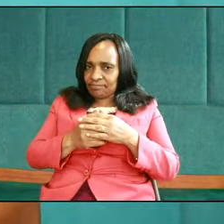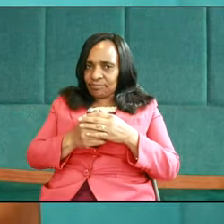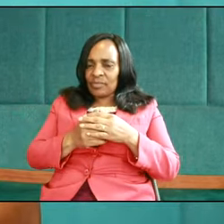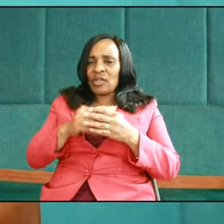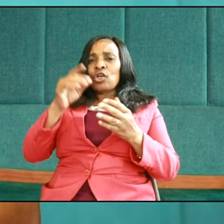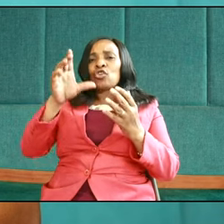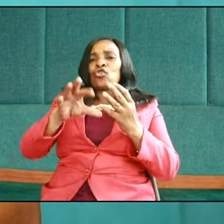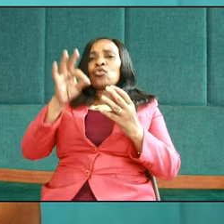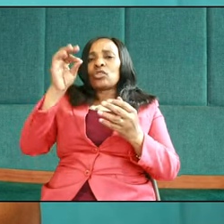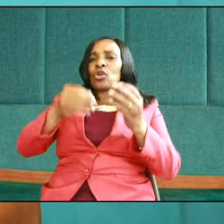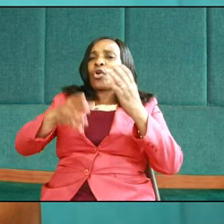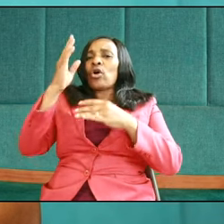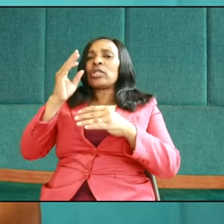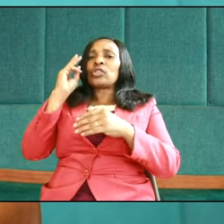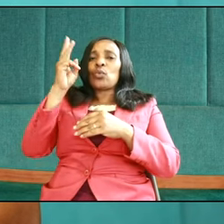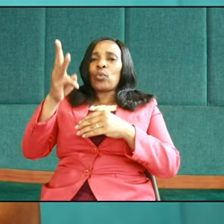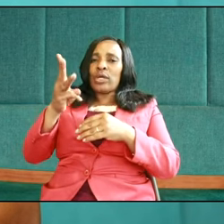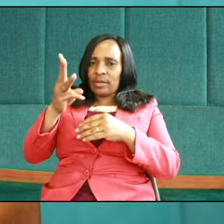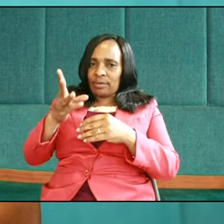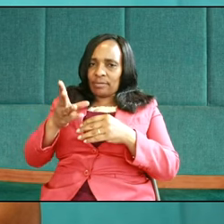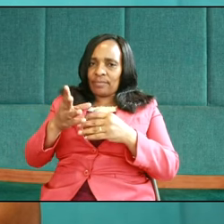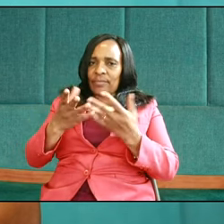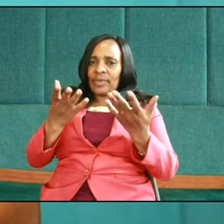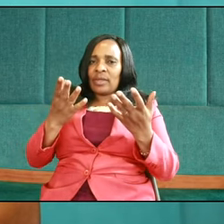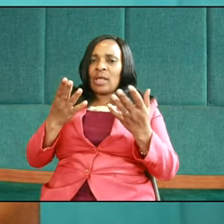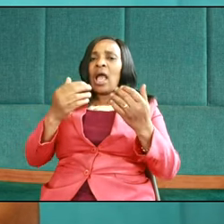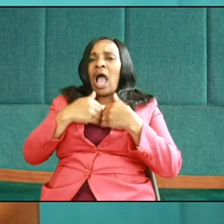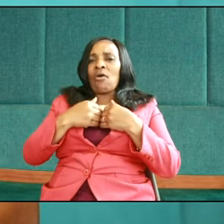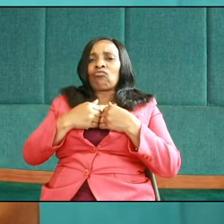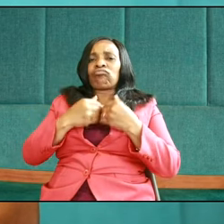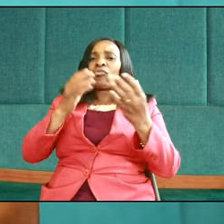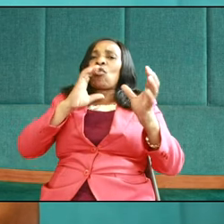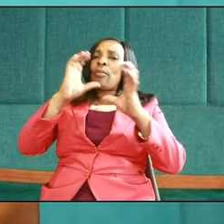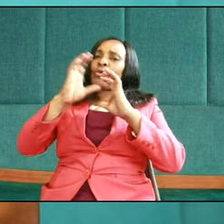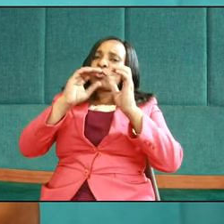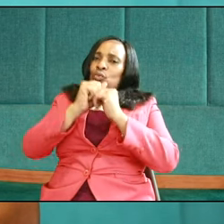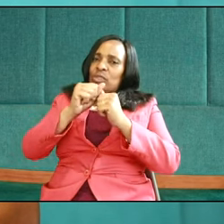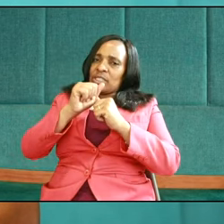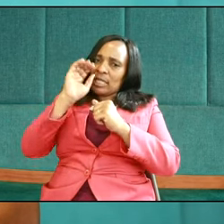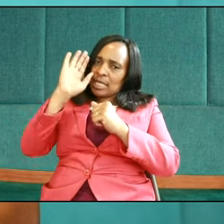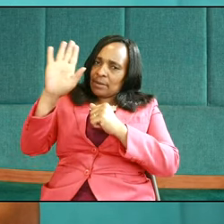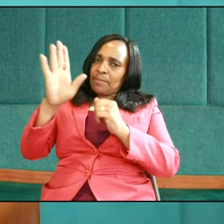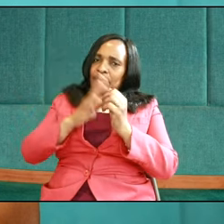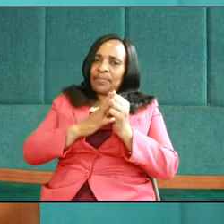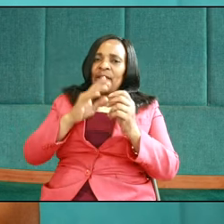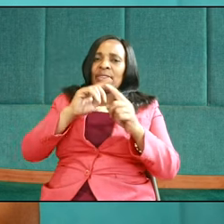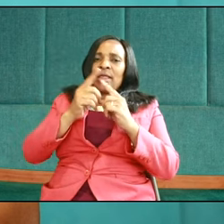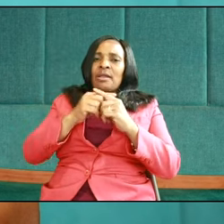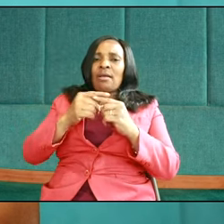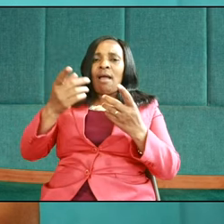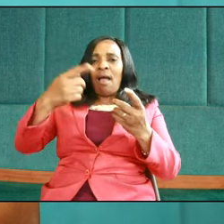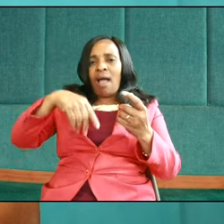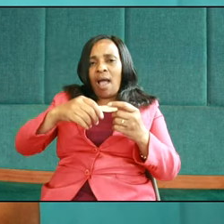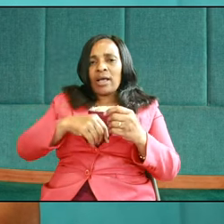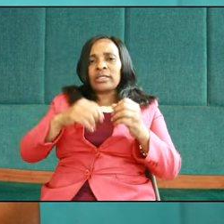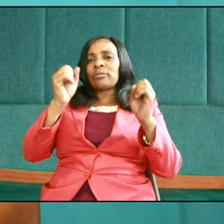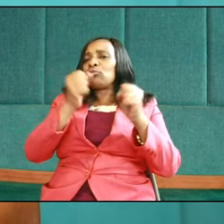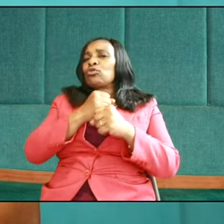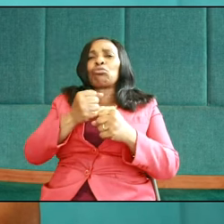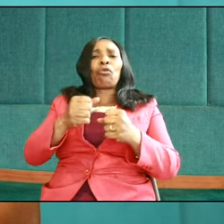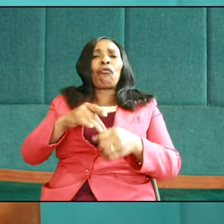choose God's willingness to have communion with us. but then us, we are not